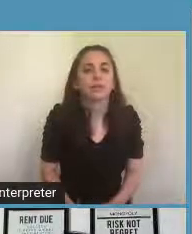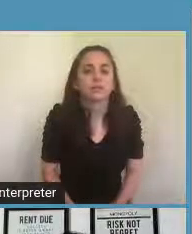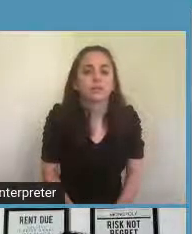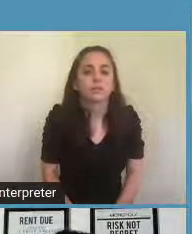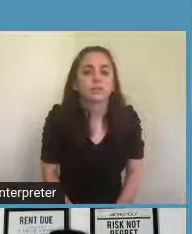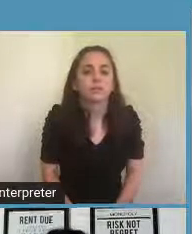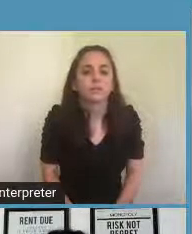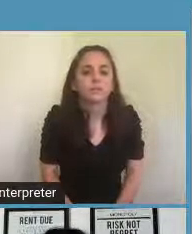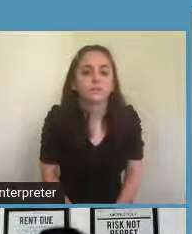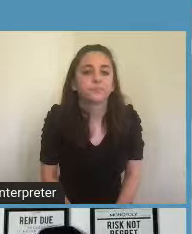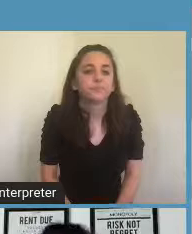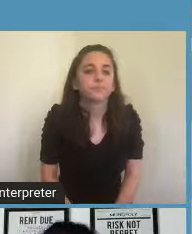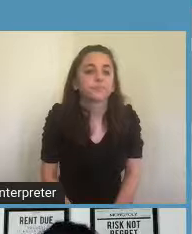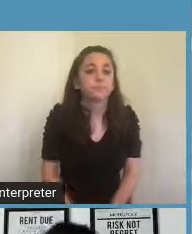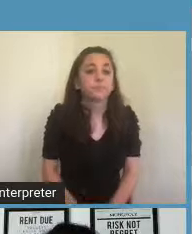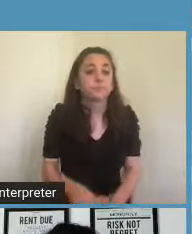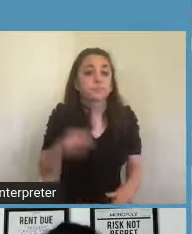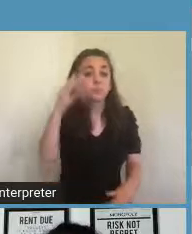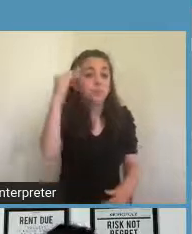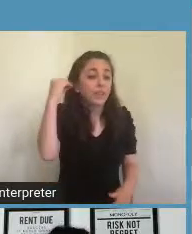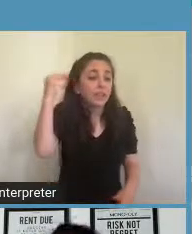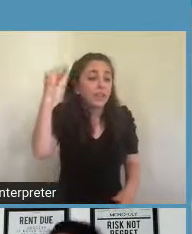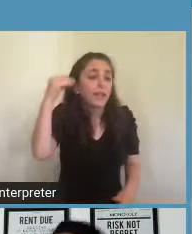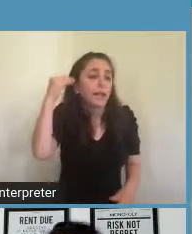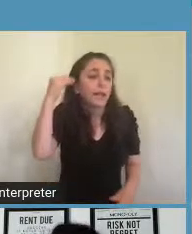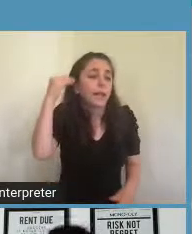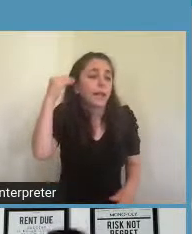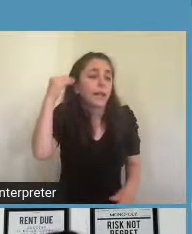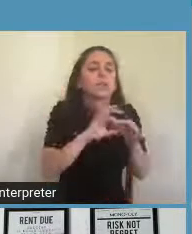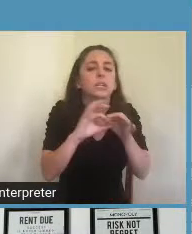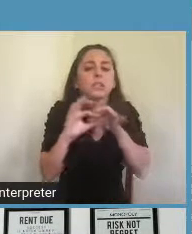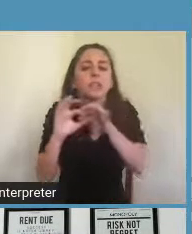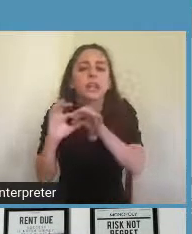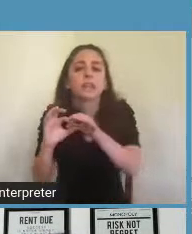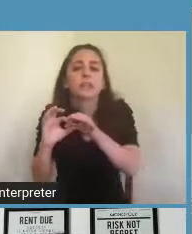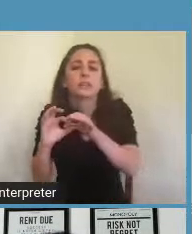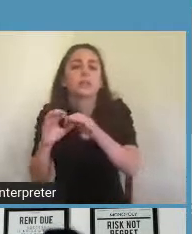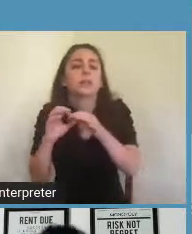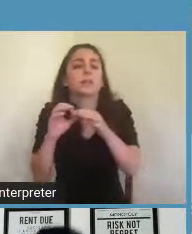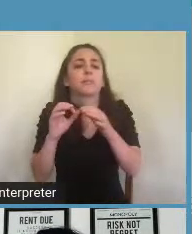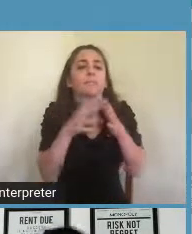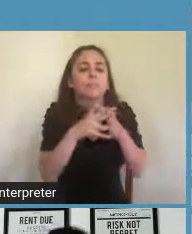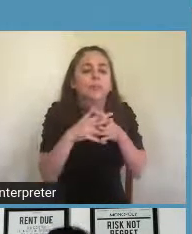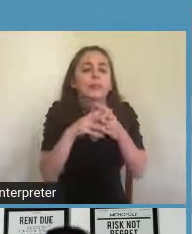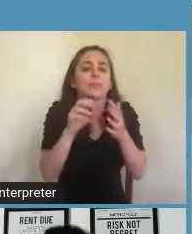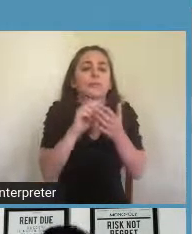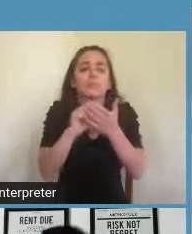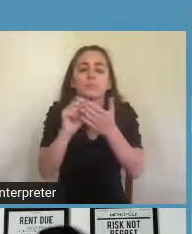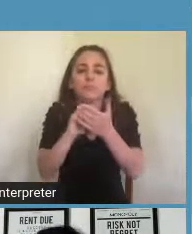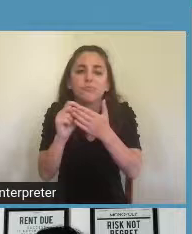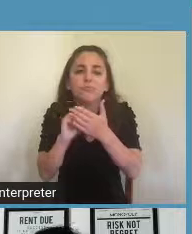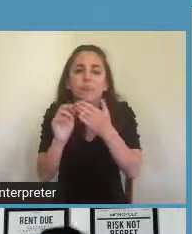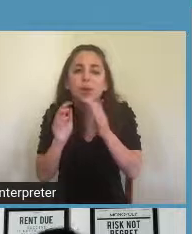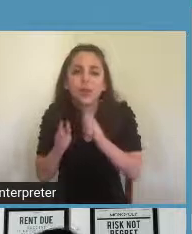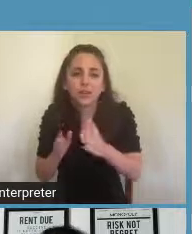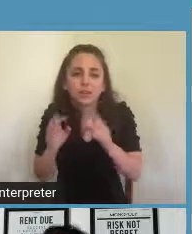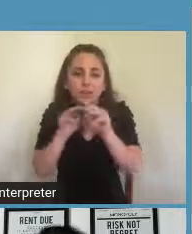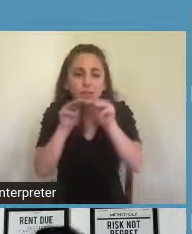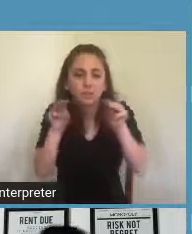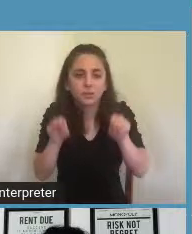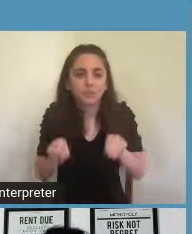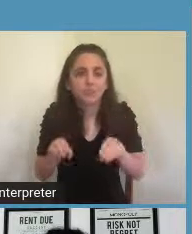because we could even think about Lupita connecting with the American Writers Museum, right? And if we're thinking about,